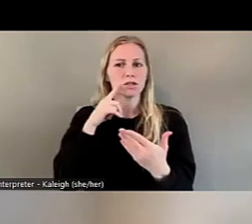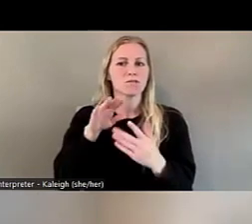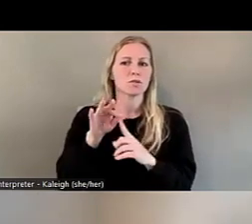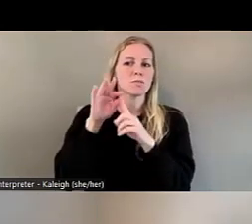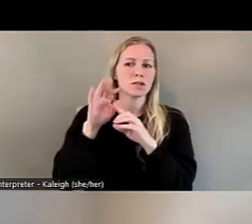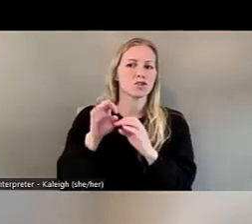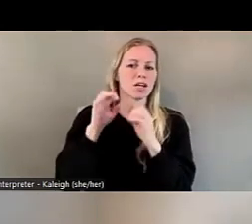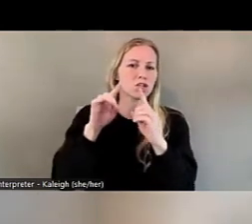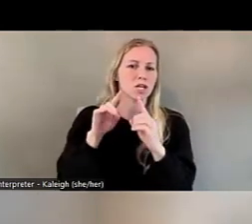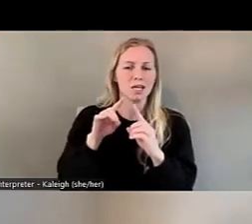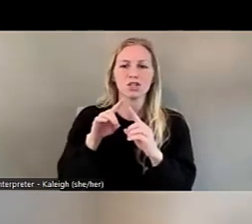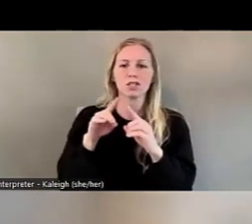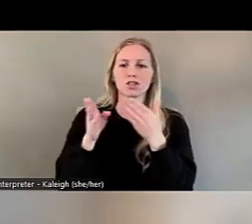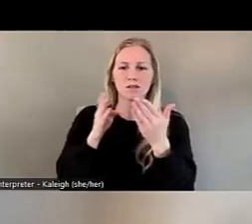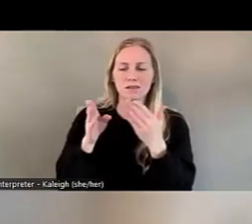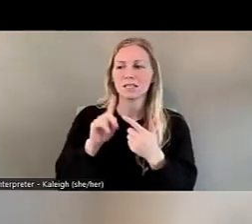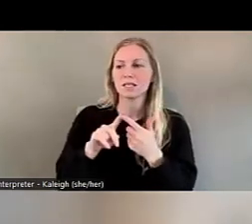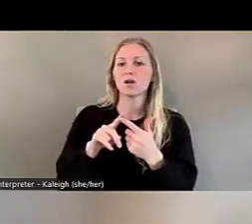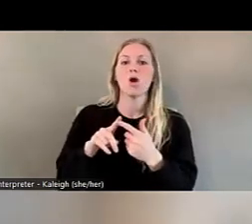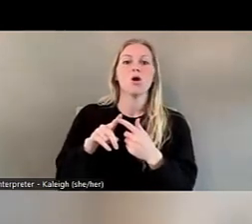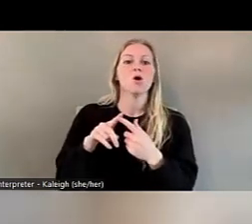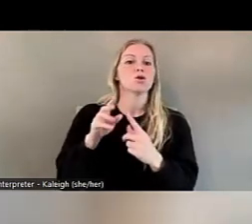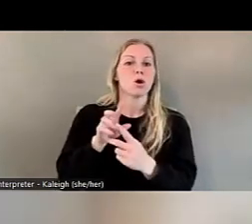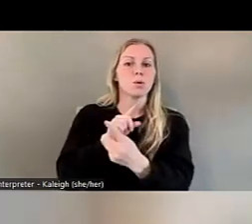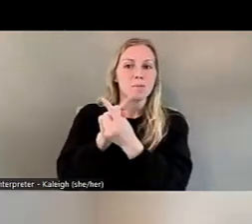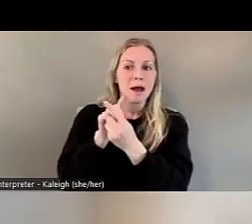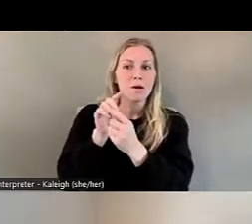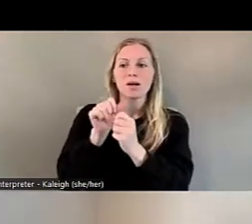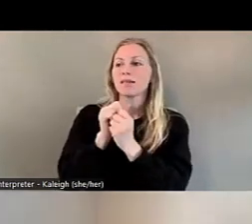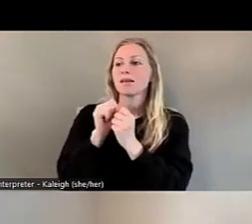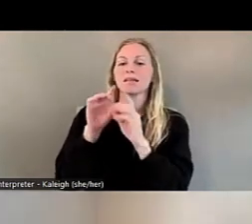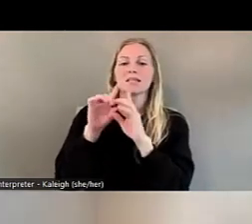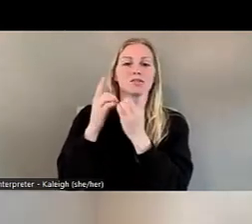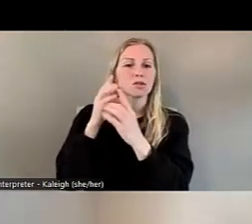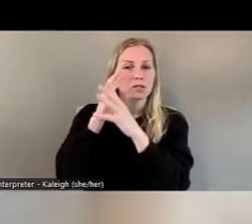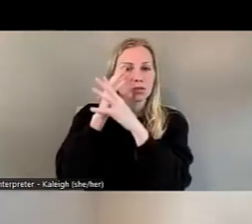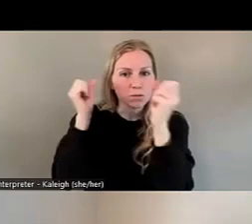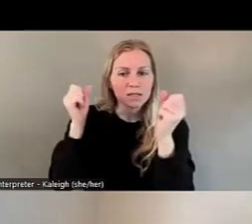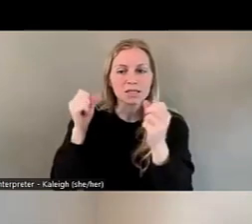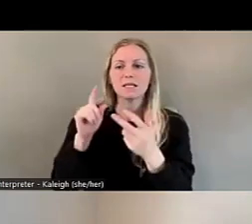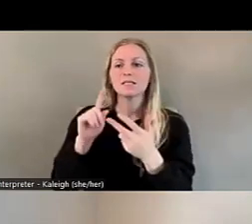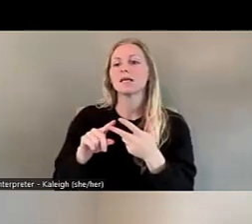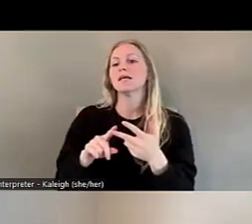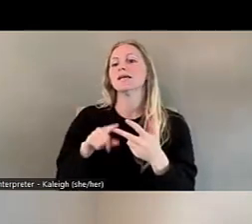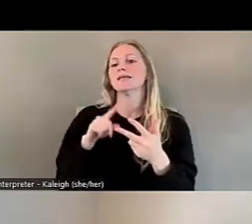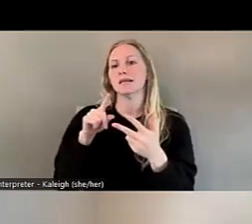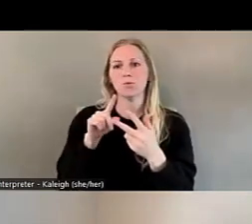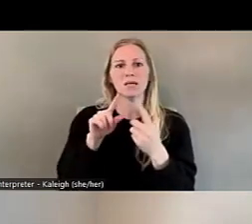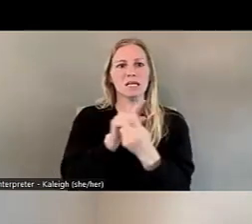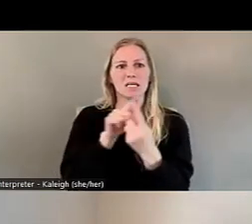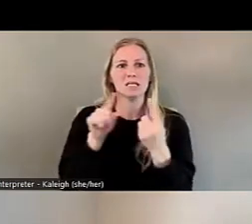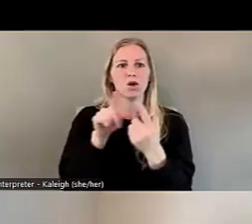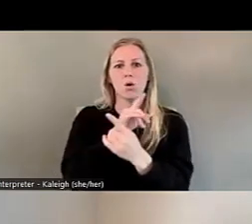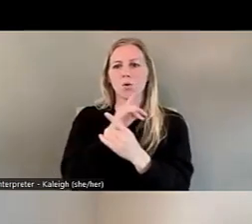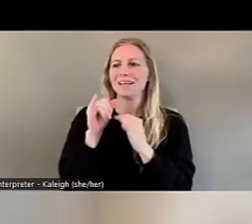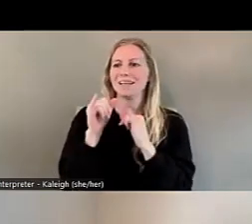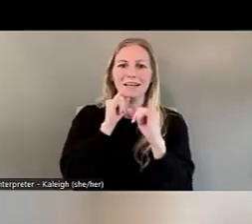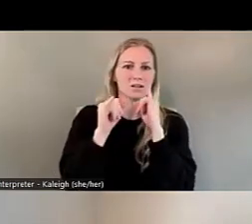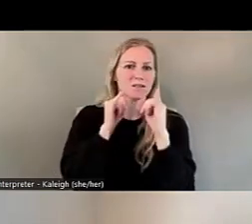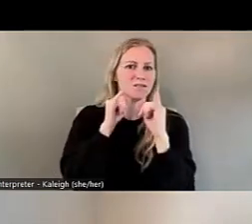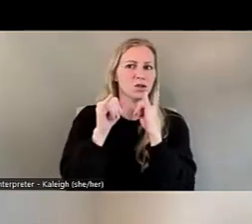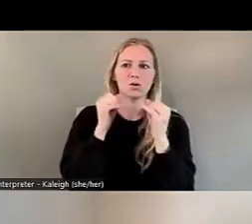district superintendent, visited several schools, and interviewed dozens of school administrators, teachers, and support